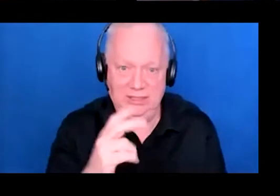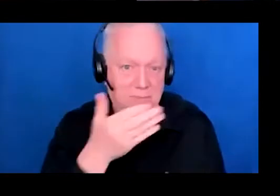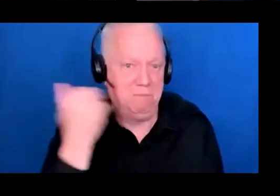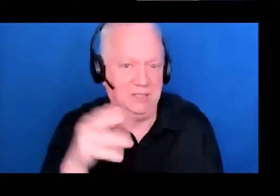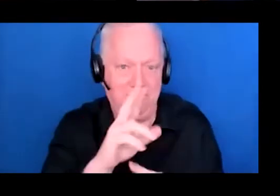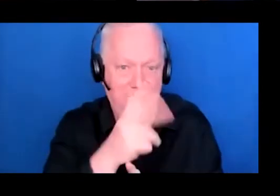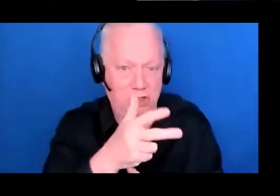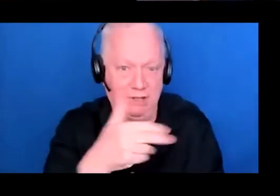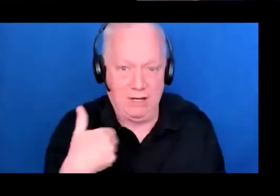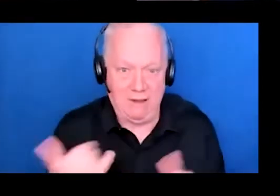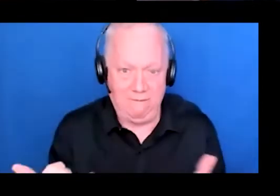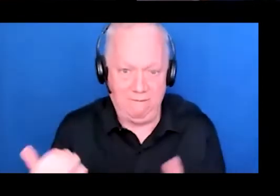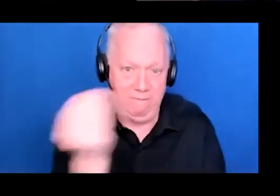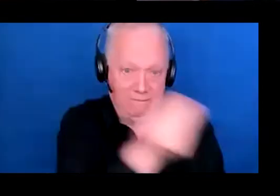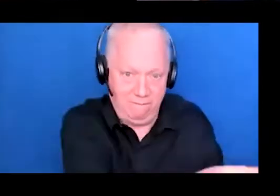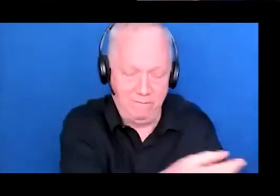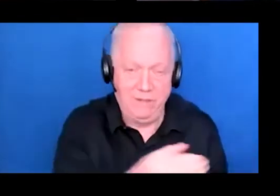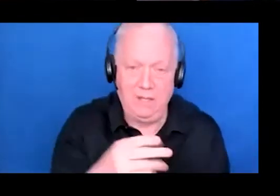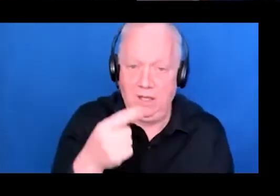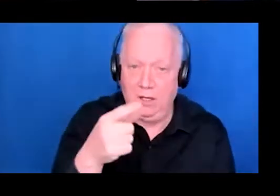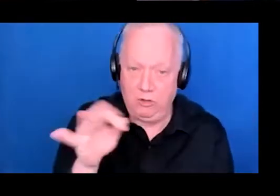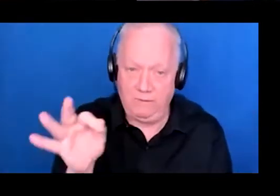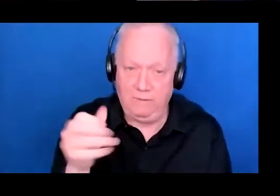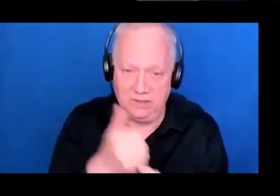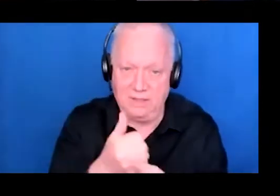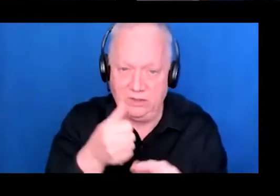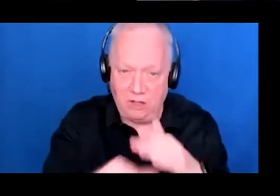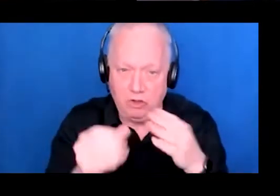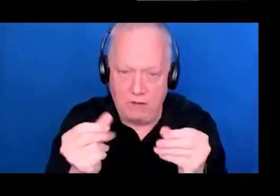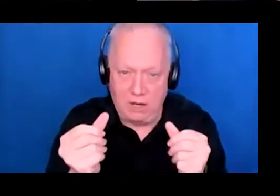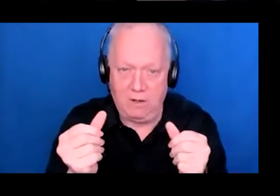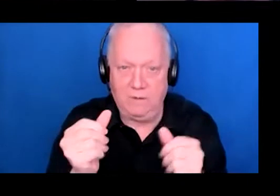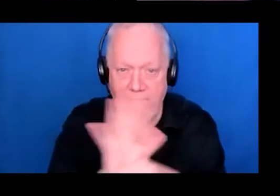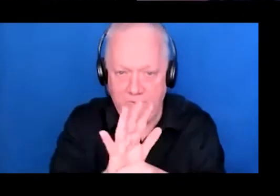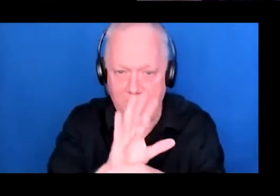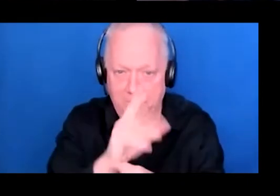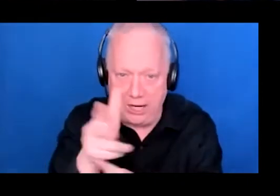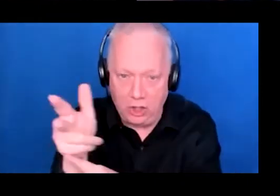footage right now that I have. And, you know, Griff is a underground filmmaker and artist.